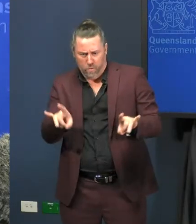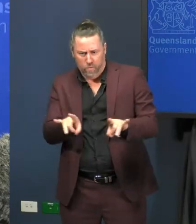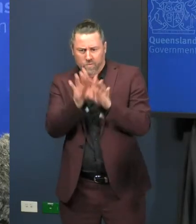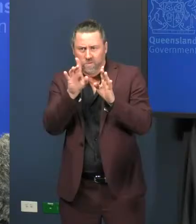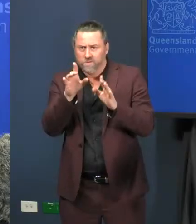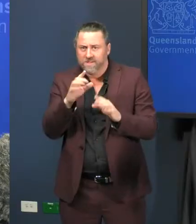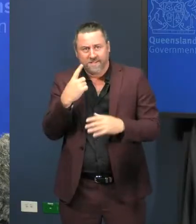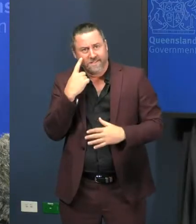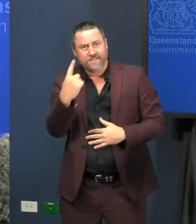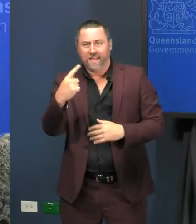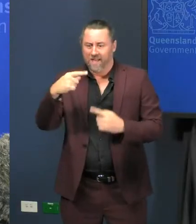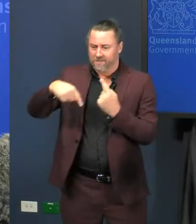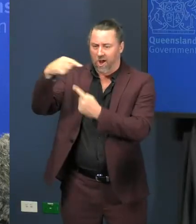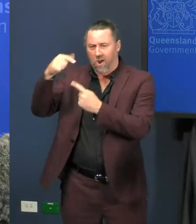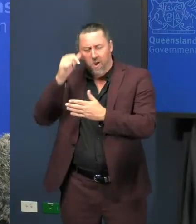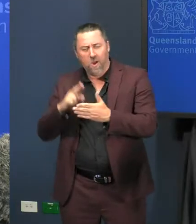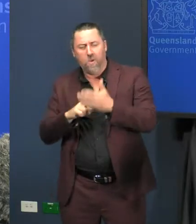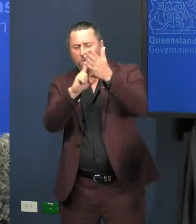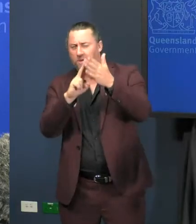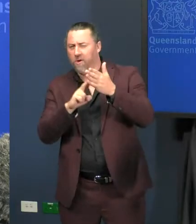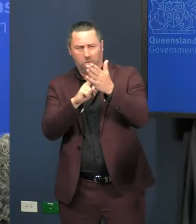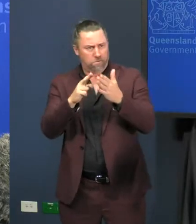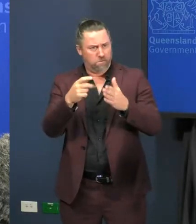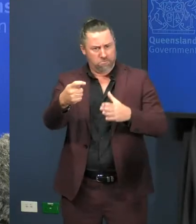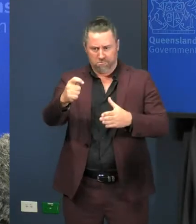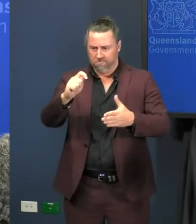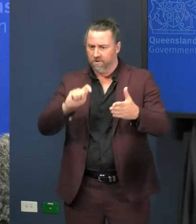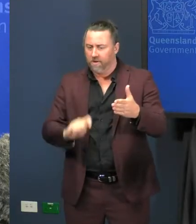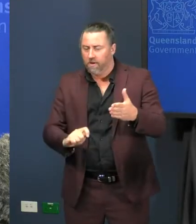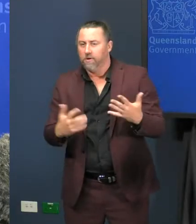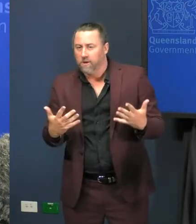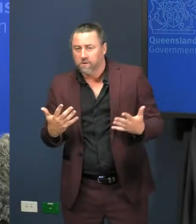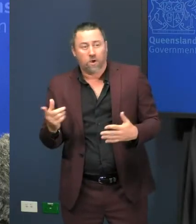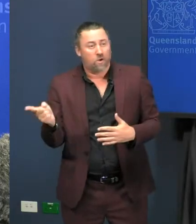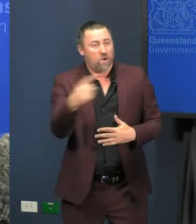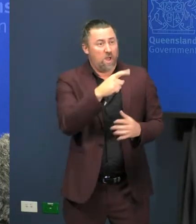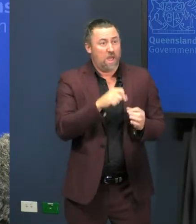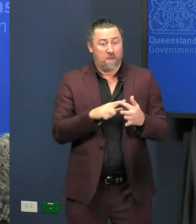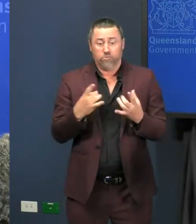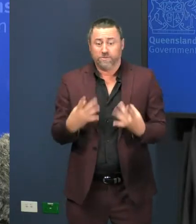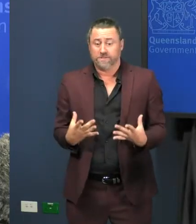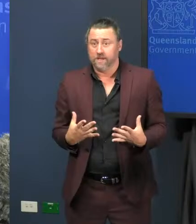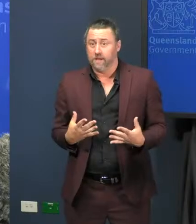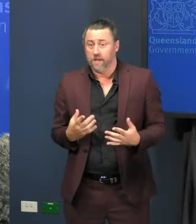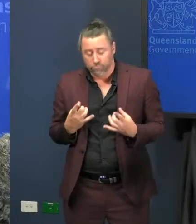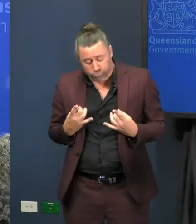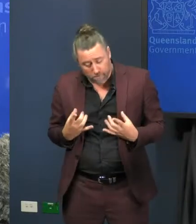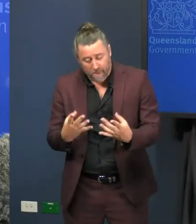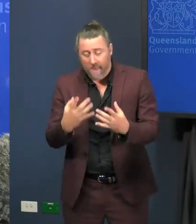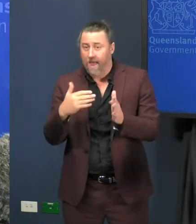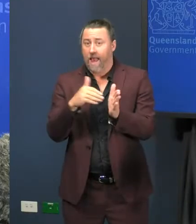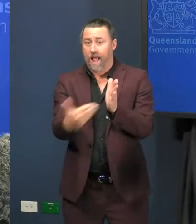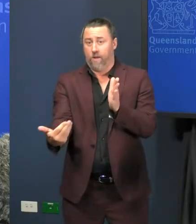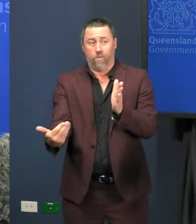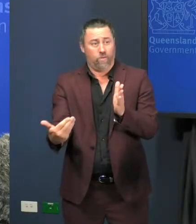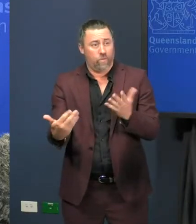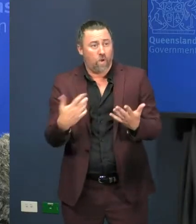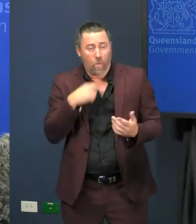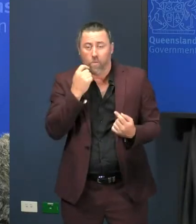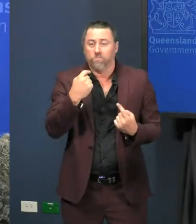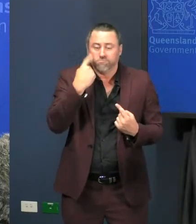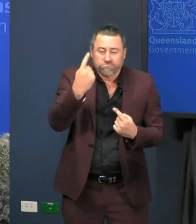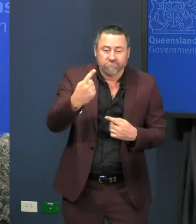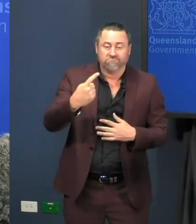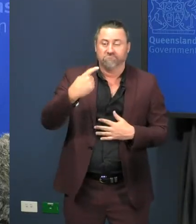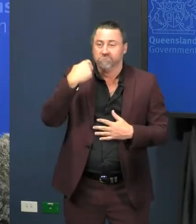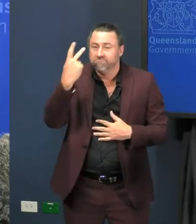important for us to move to that precautionary and preparation phase, and the messaging will continue, and we'll continue to take Queenslanders on